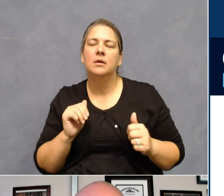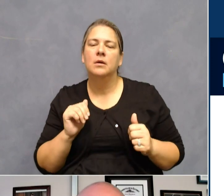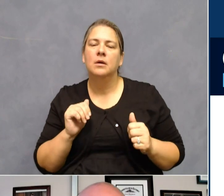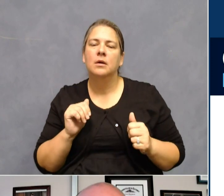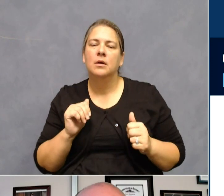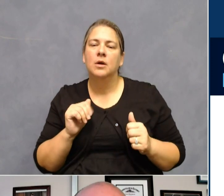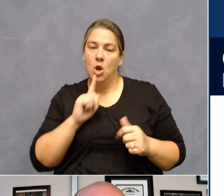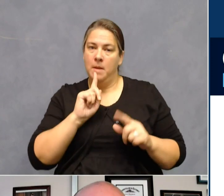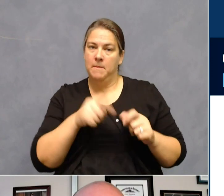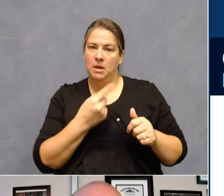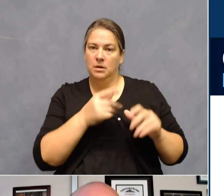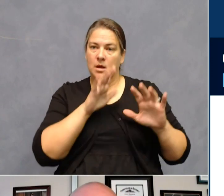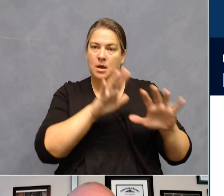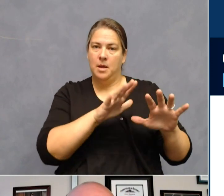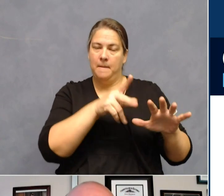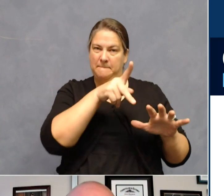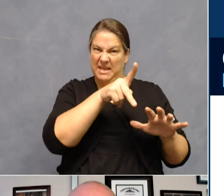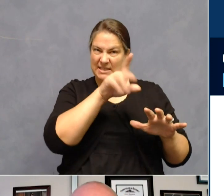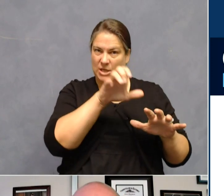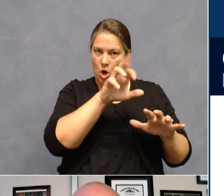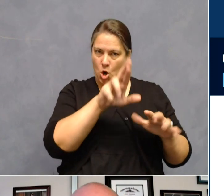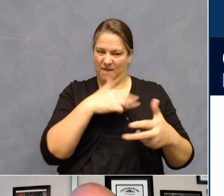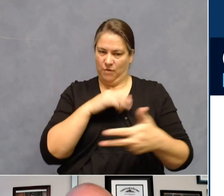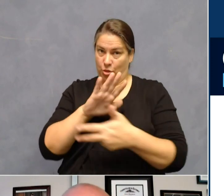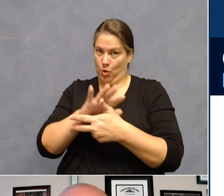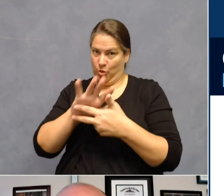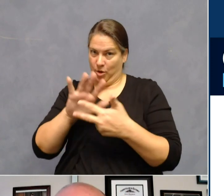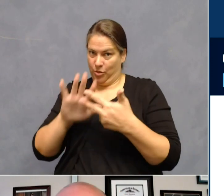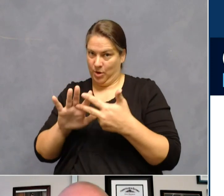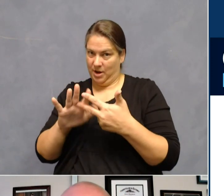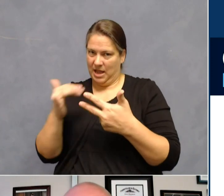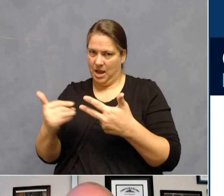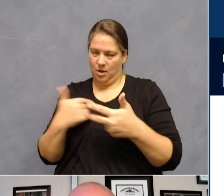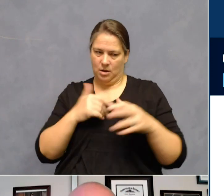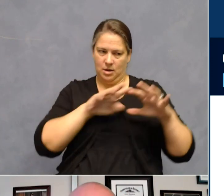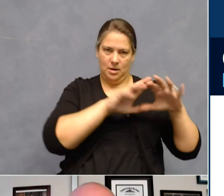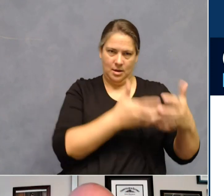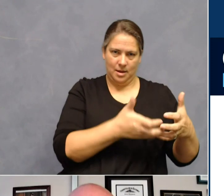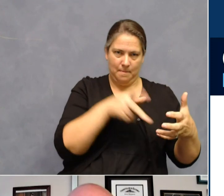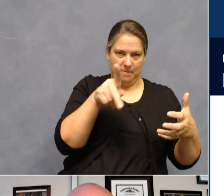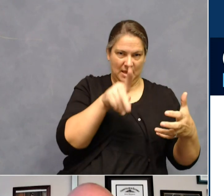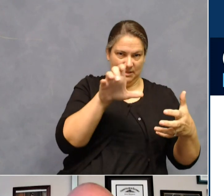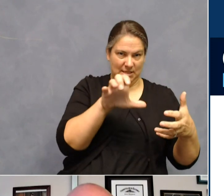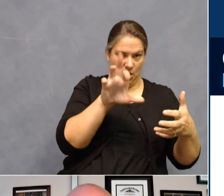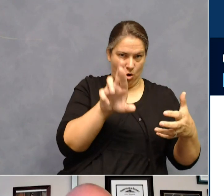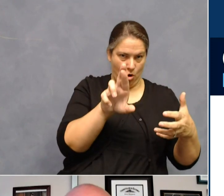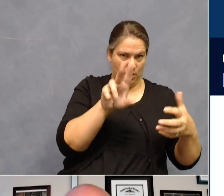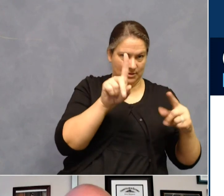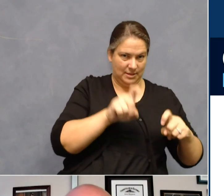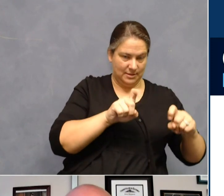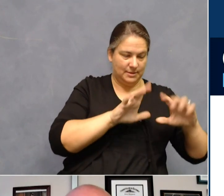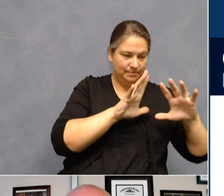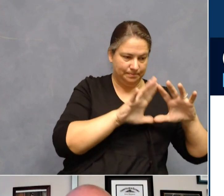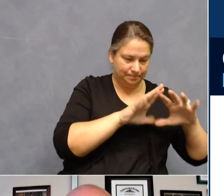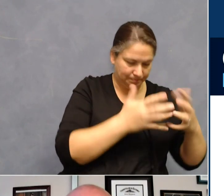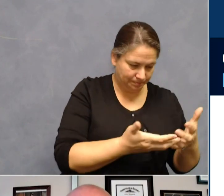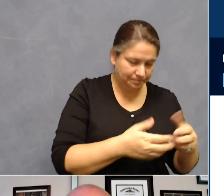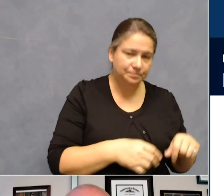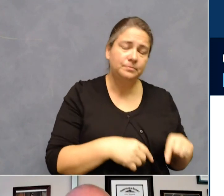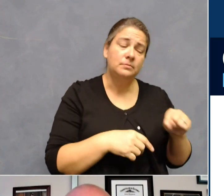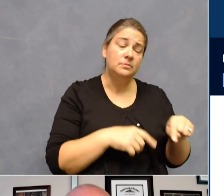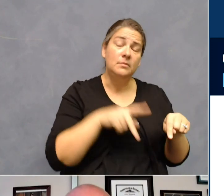Oh, I'm sorry. I'm looking at, I have a bigger version on my computer here. I'm sorry. So of the PCR